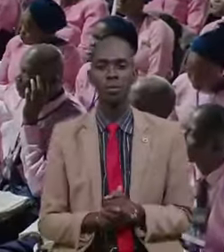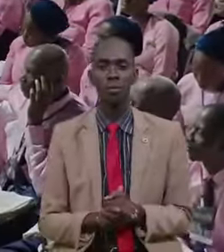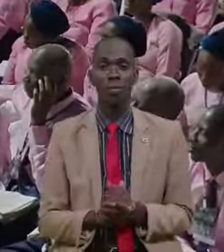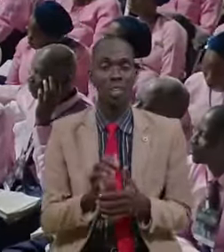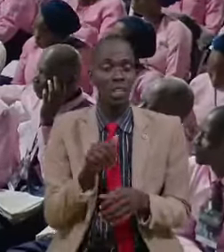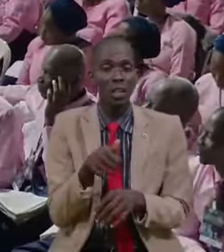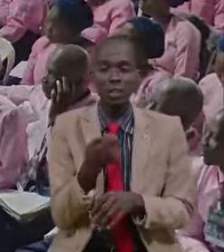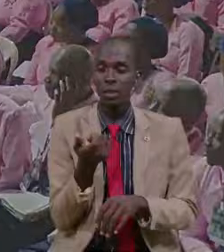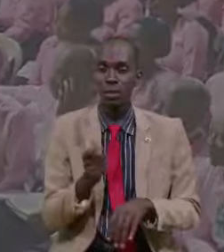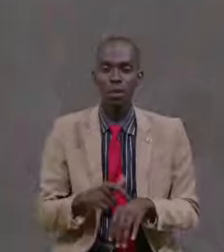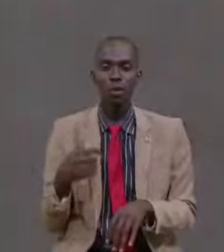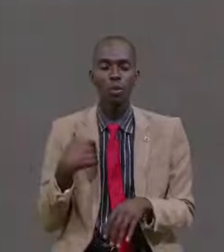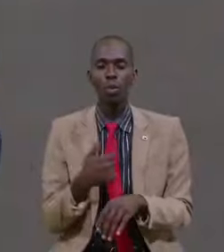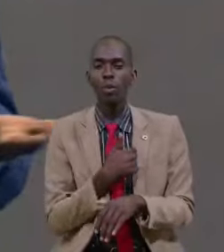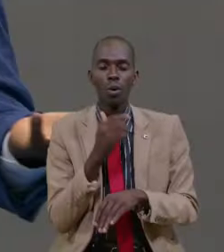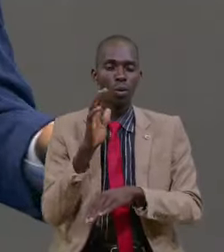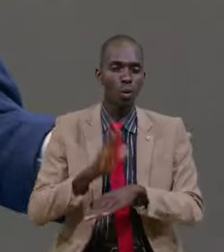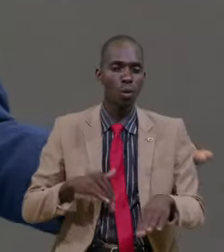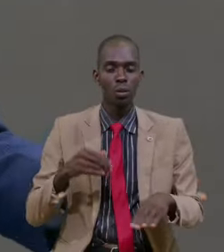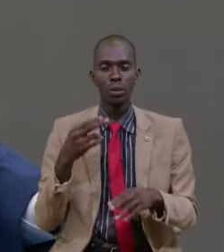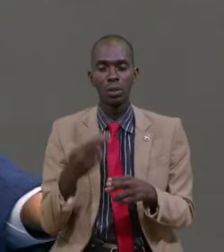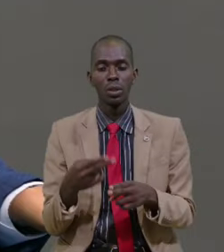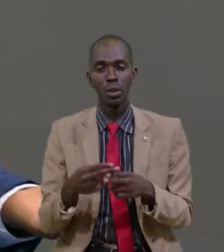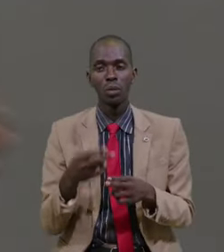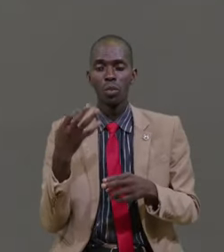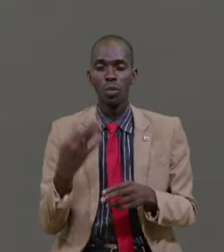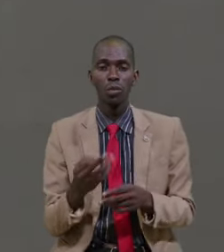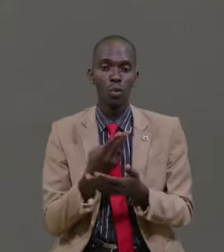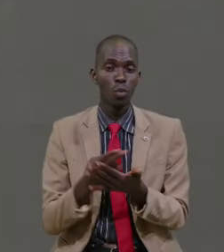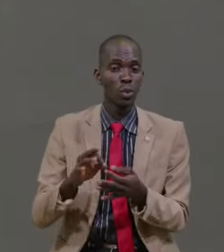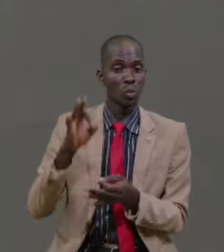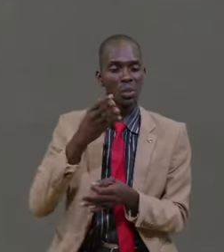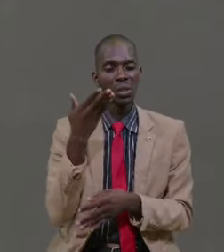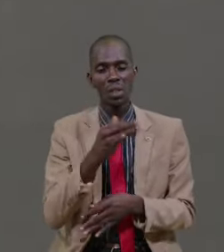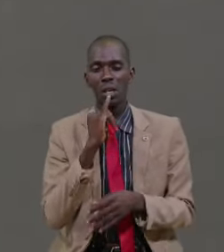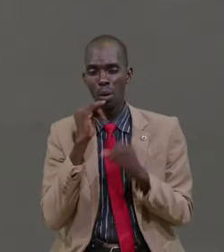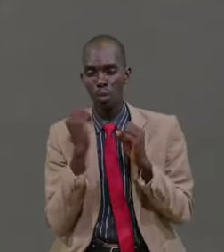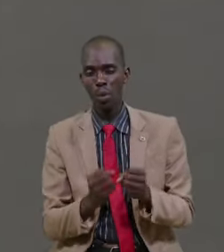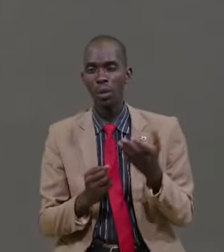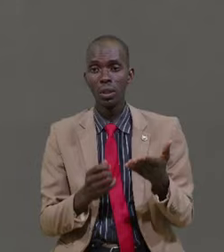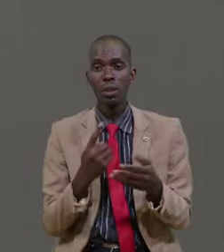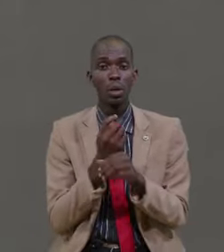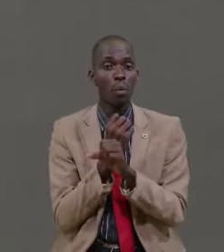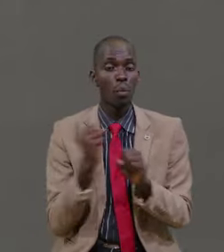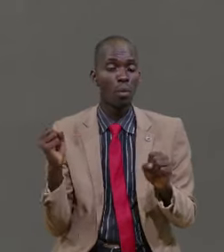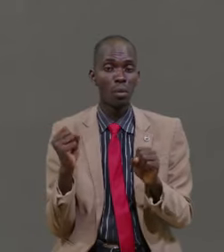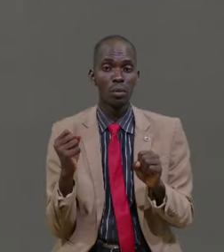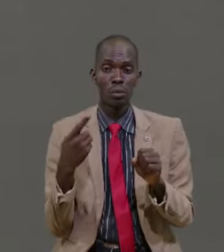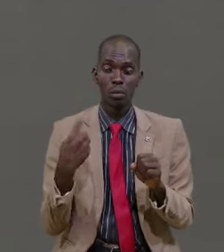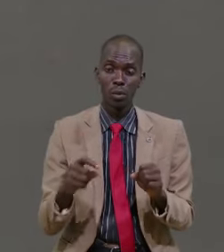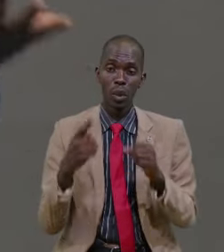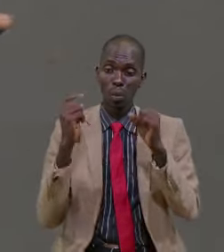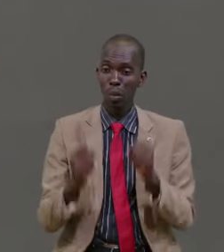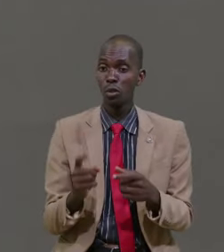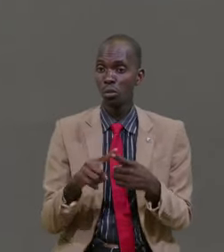Anytime we mention the Holy Ghost, there's power there. The power to save, the power to heal,